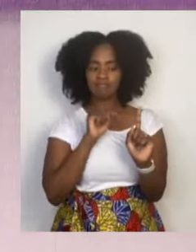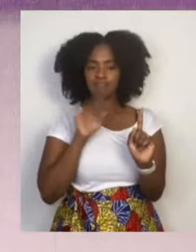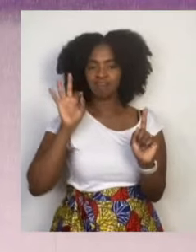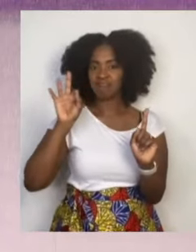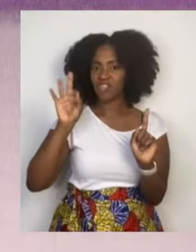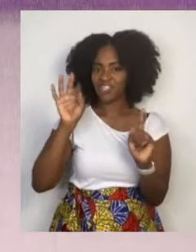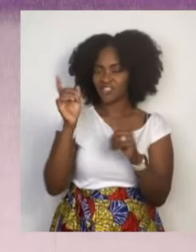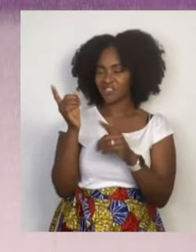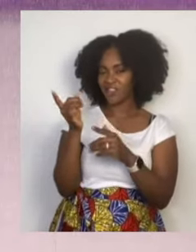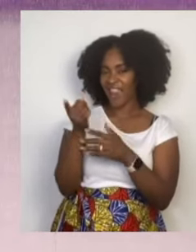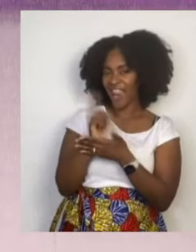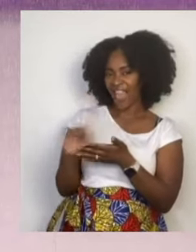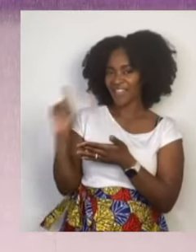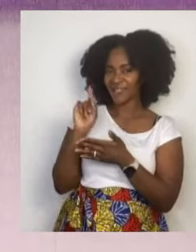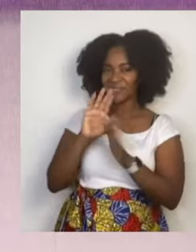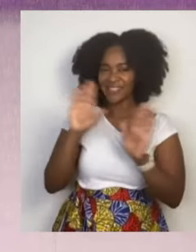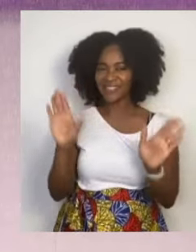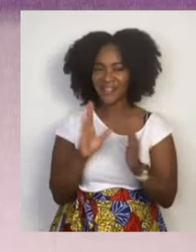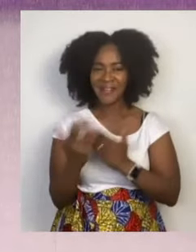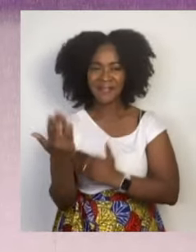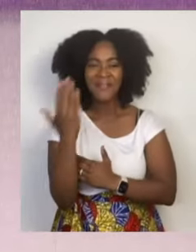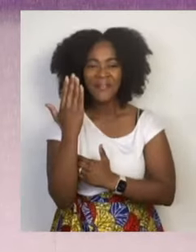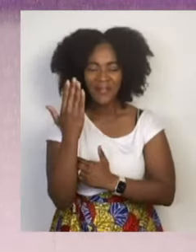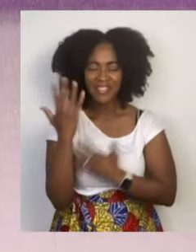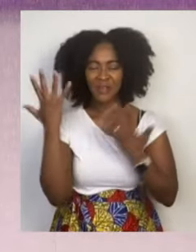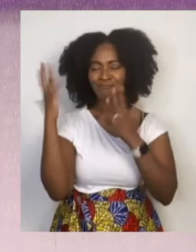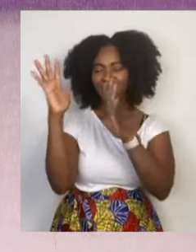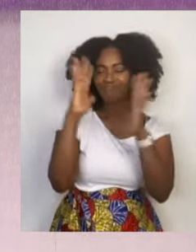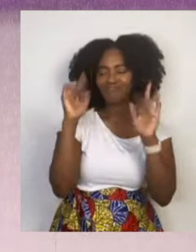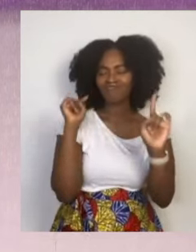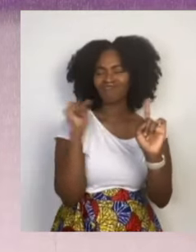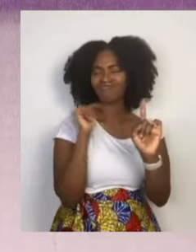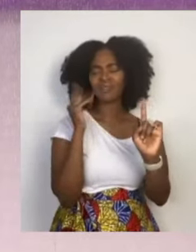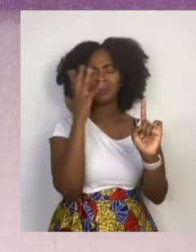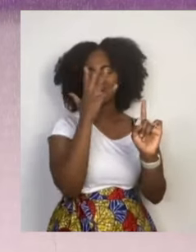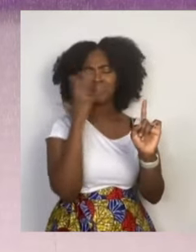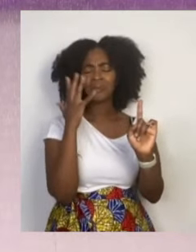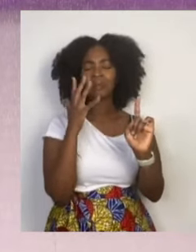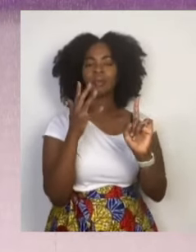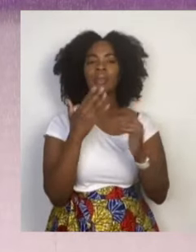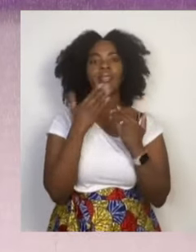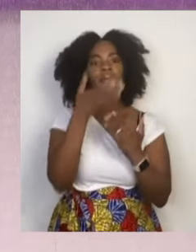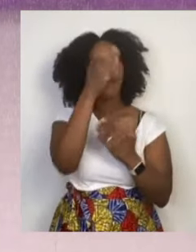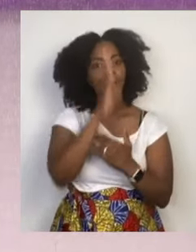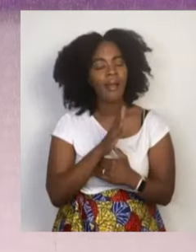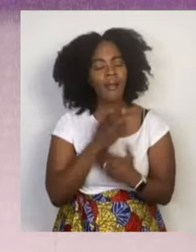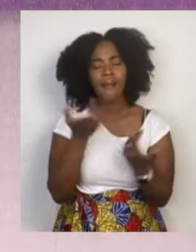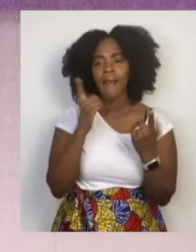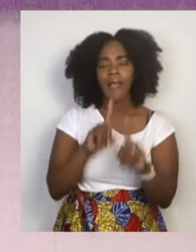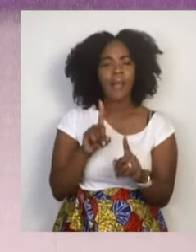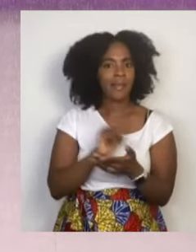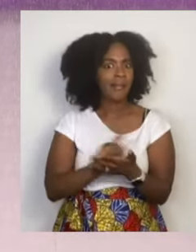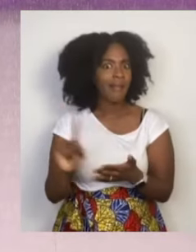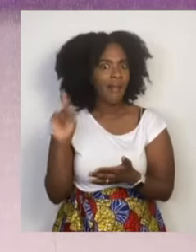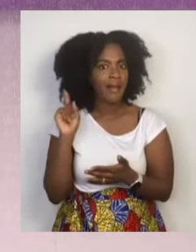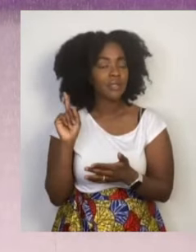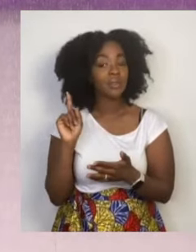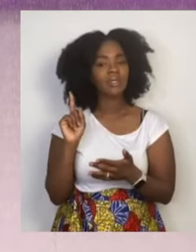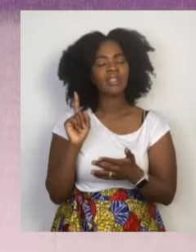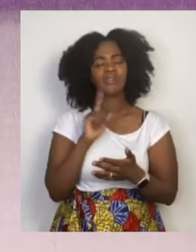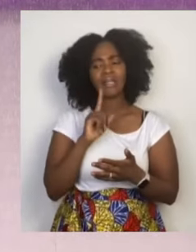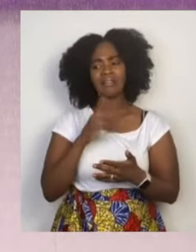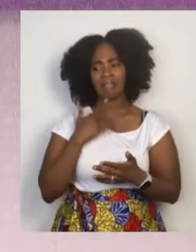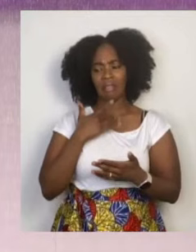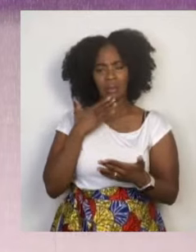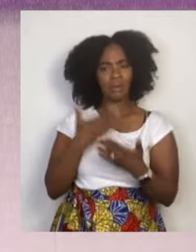the move of God in the place. And I'm telling you, it makes me feel good as a pastor to be able to be where I need to be, doing what I